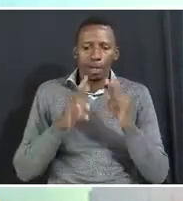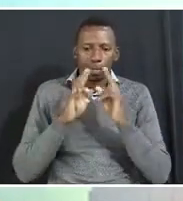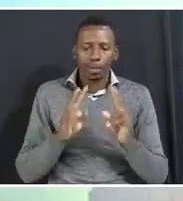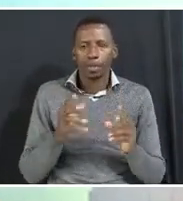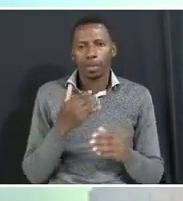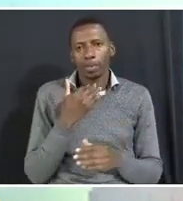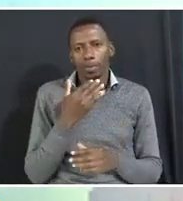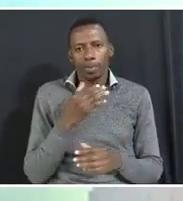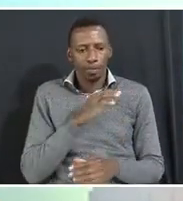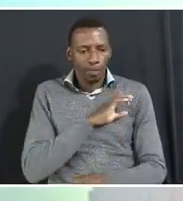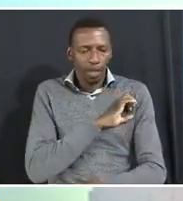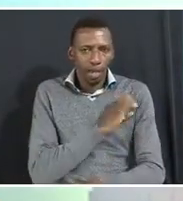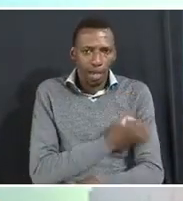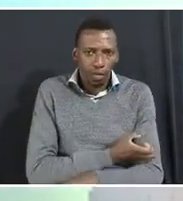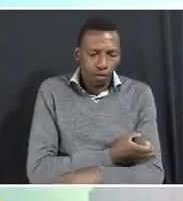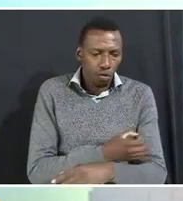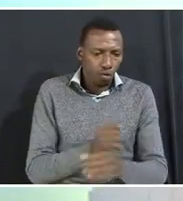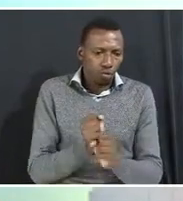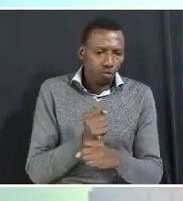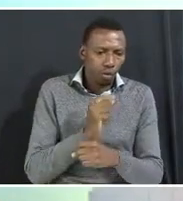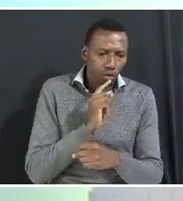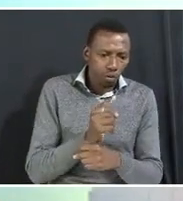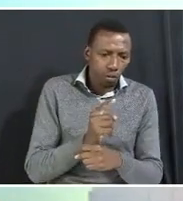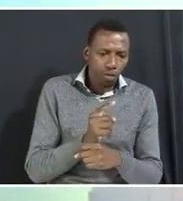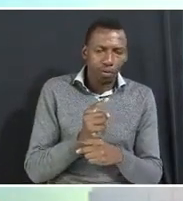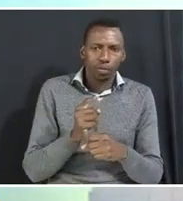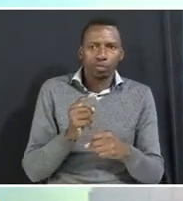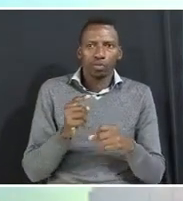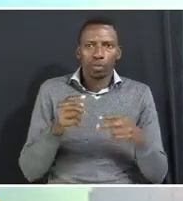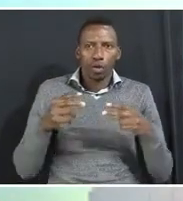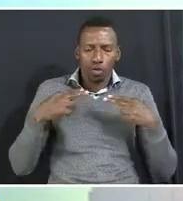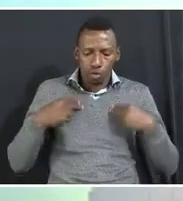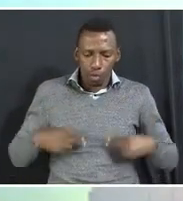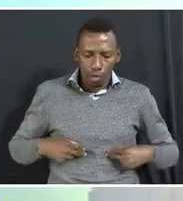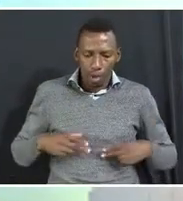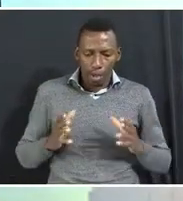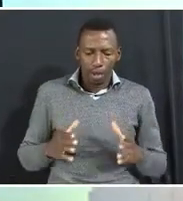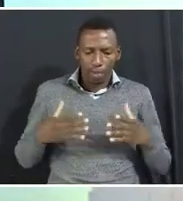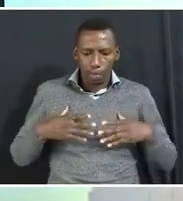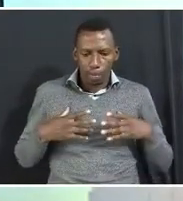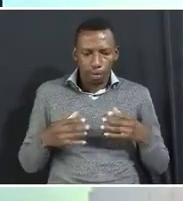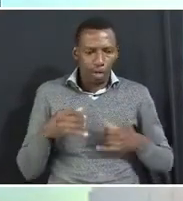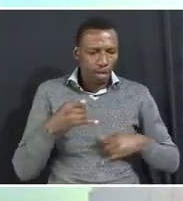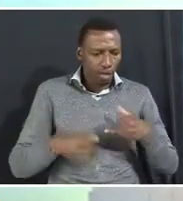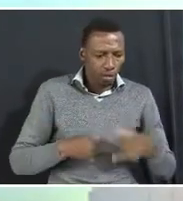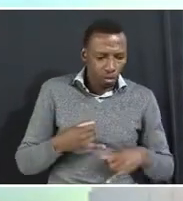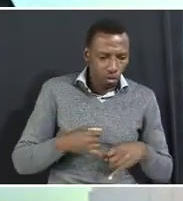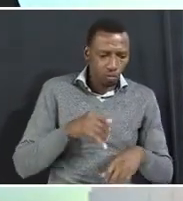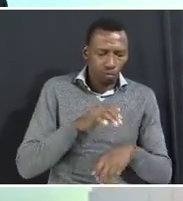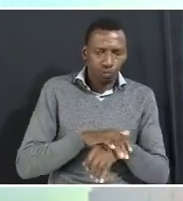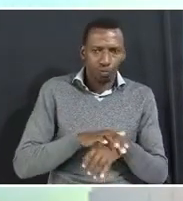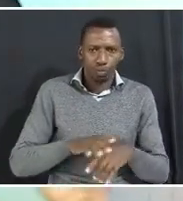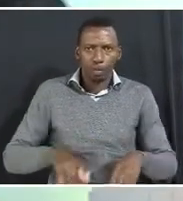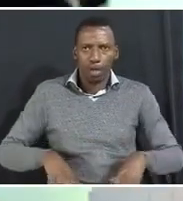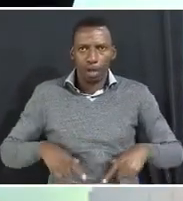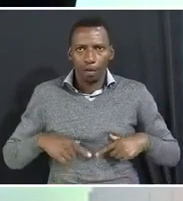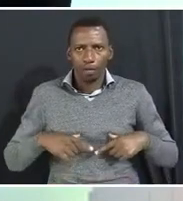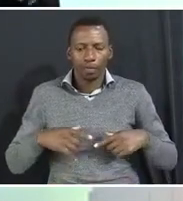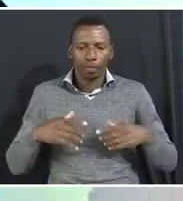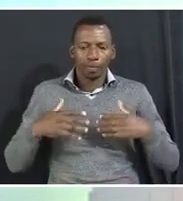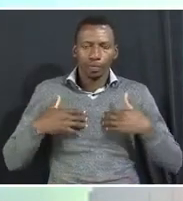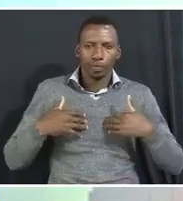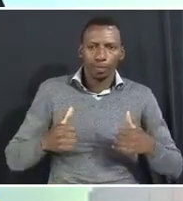is enjoying favorable climates of life, good health, but still with the World